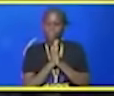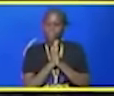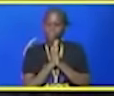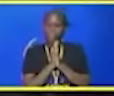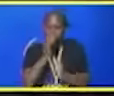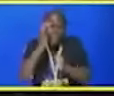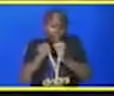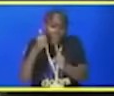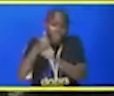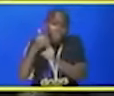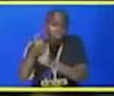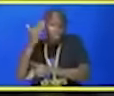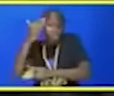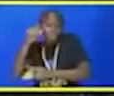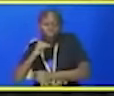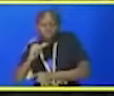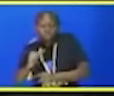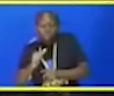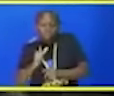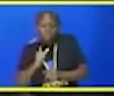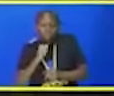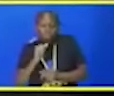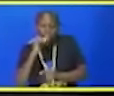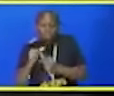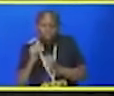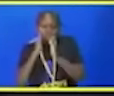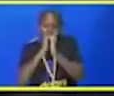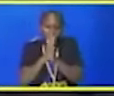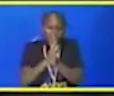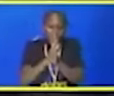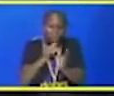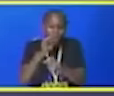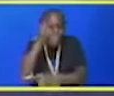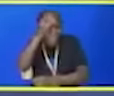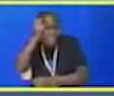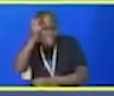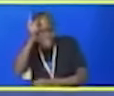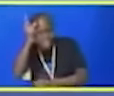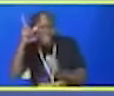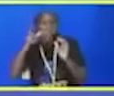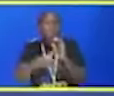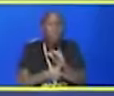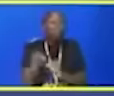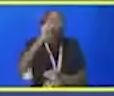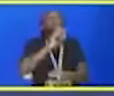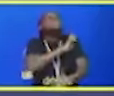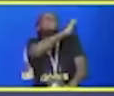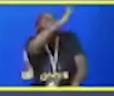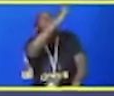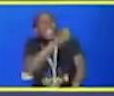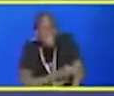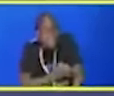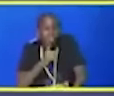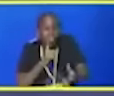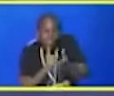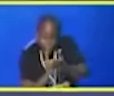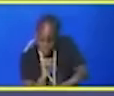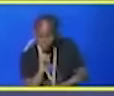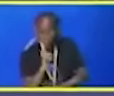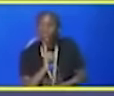If you do not pray from a standpoint of understanding, you can dissipate energy sincerely, but pray amiss.